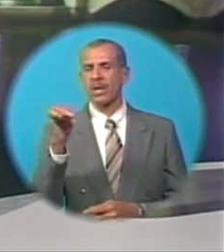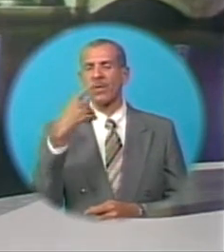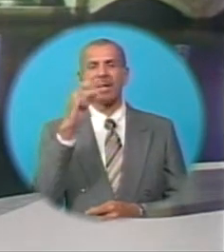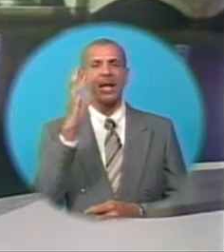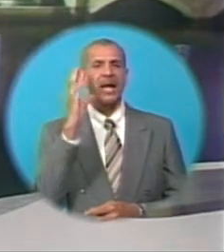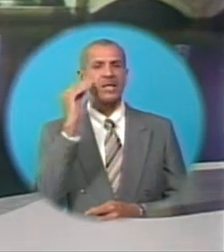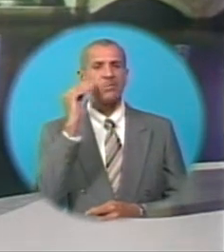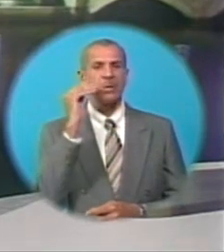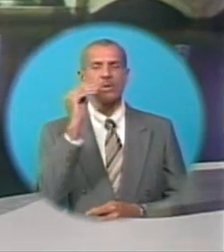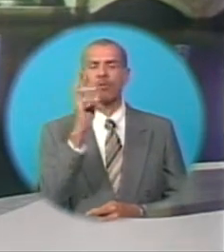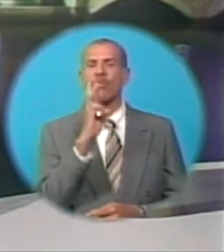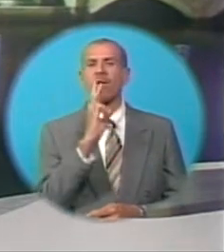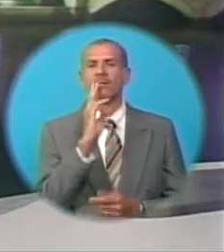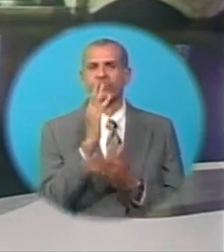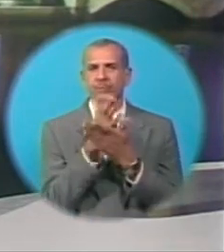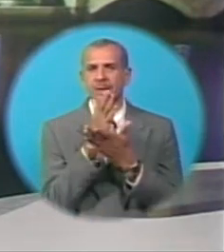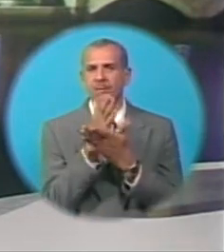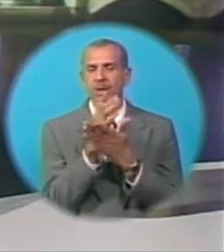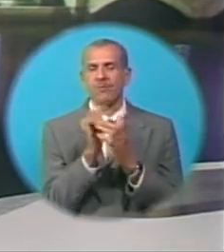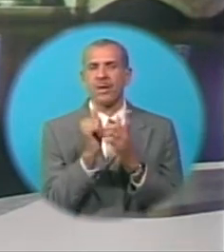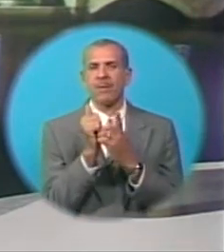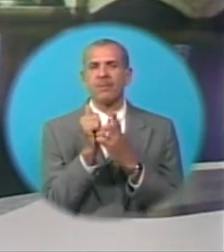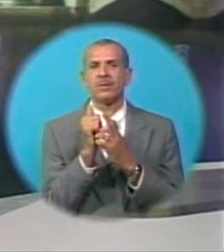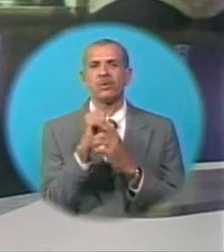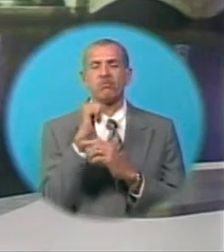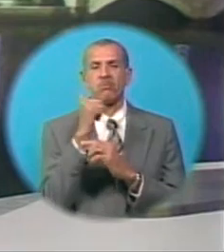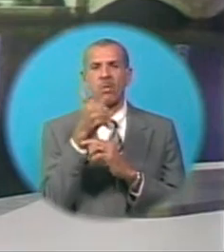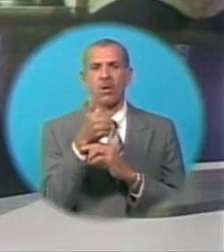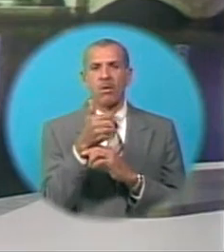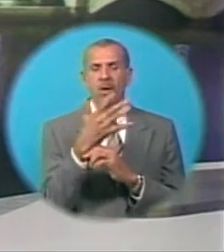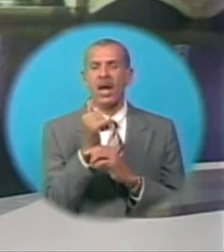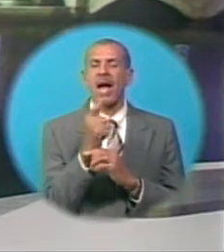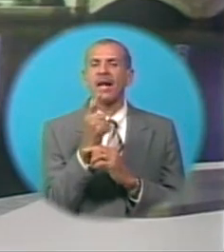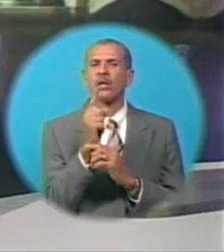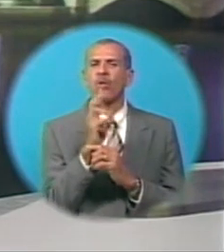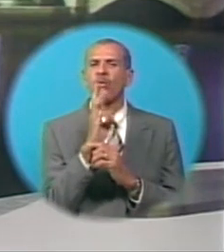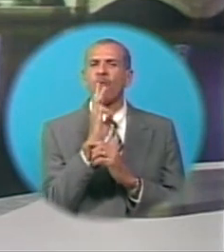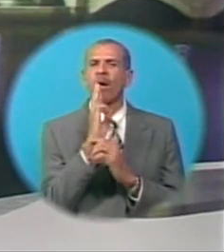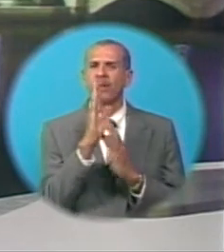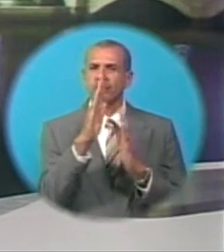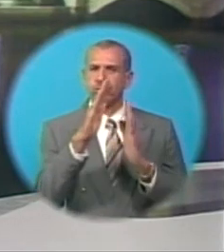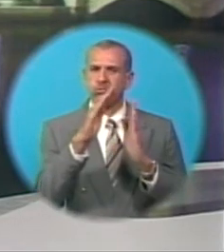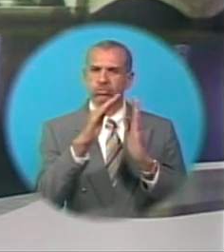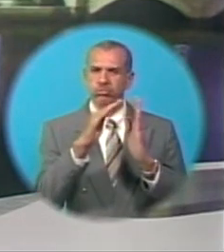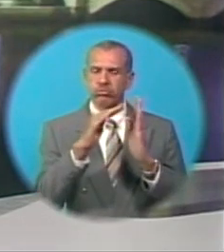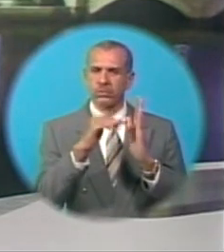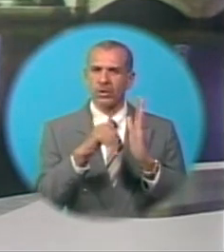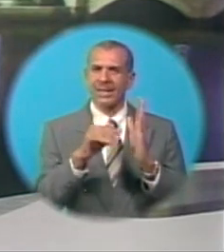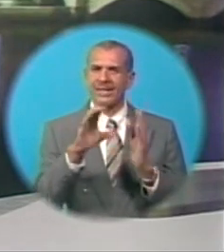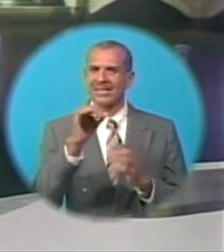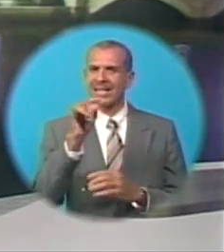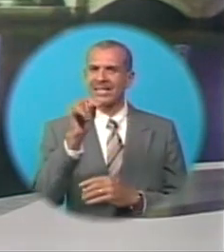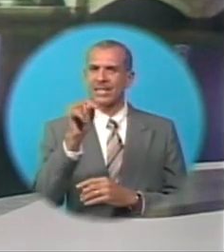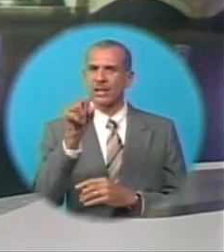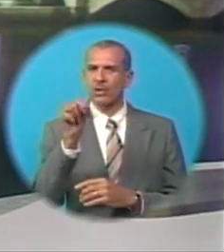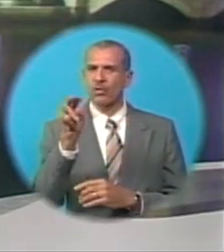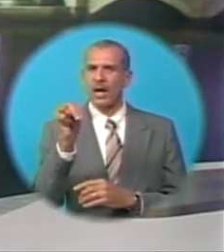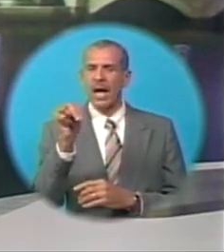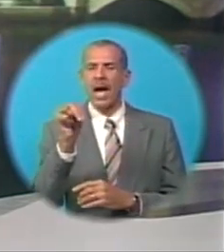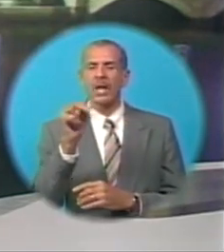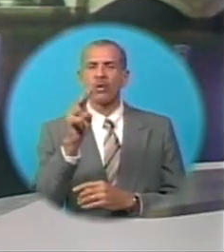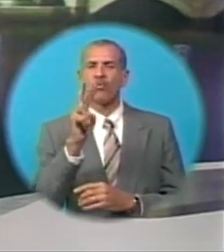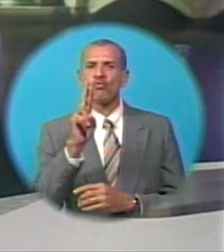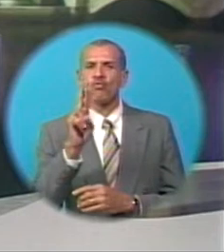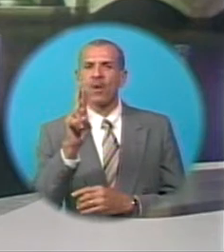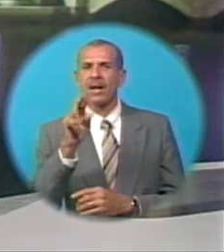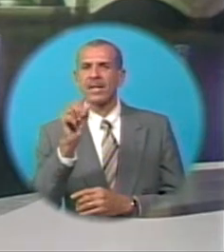from tomorrow night. The Barbados Water Authority says this is due to exceedingly low water levels in its Castle Grant Reservoir. As a consequence